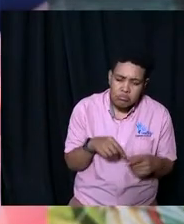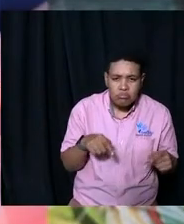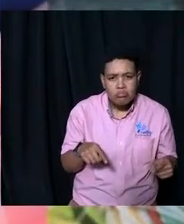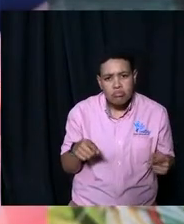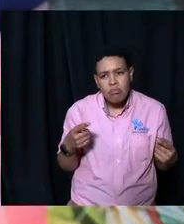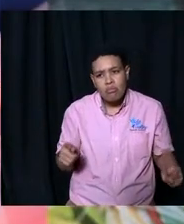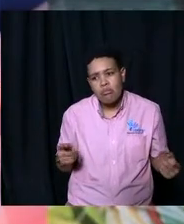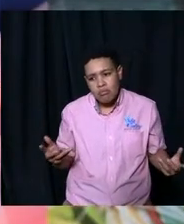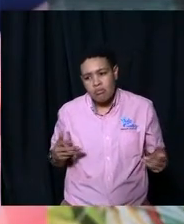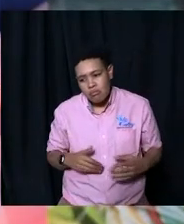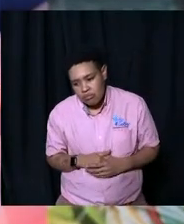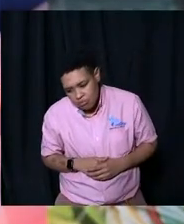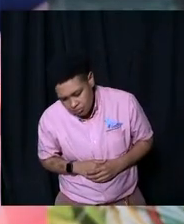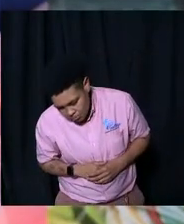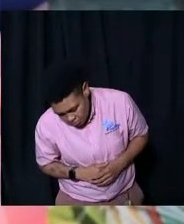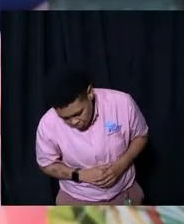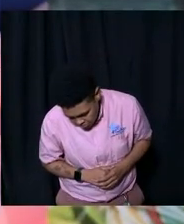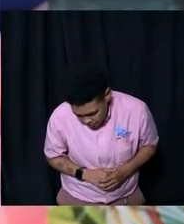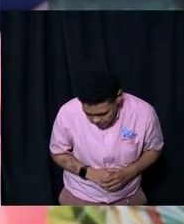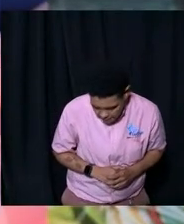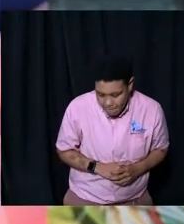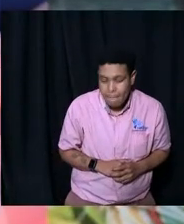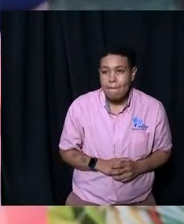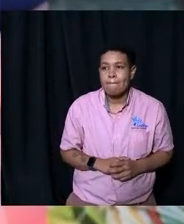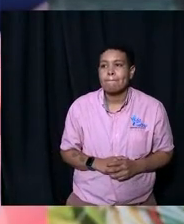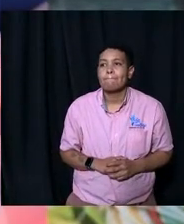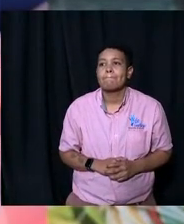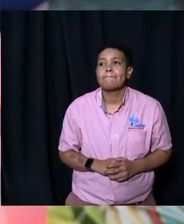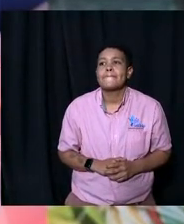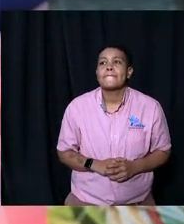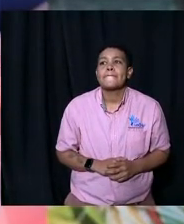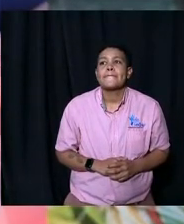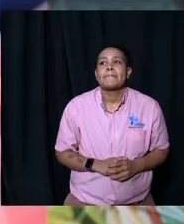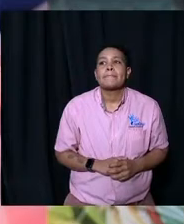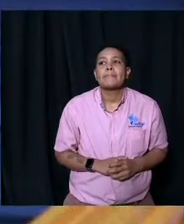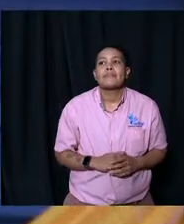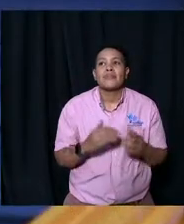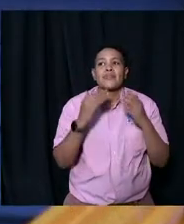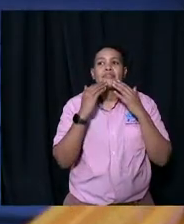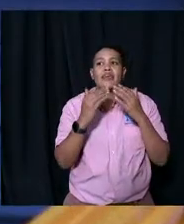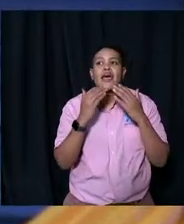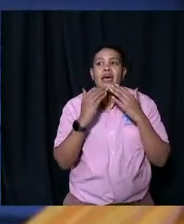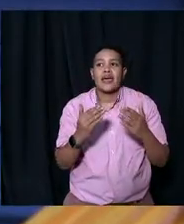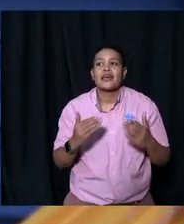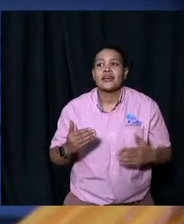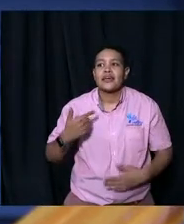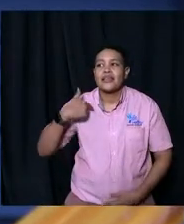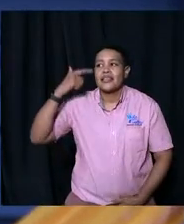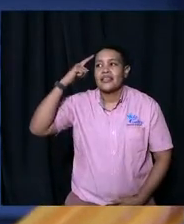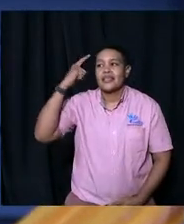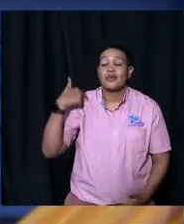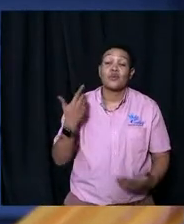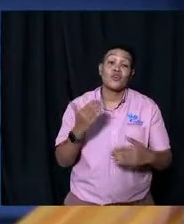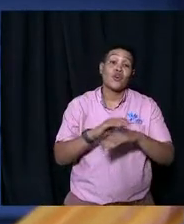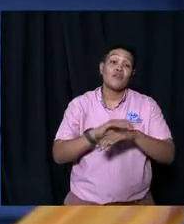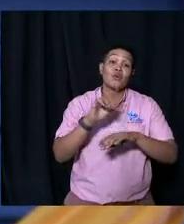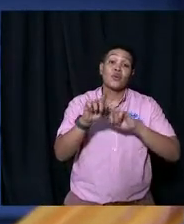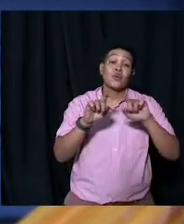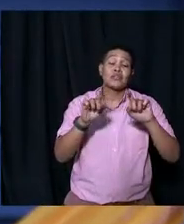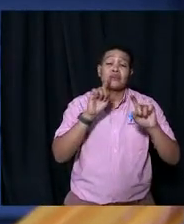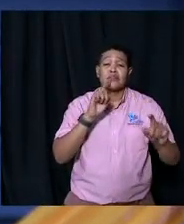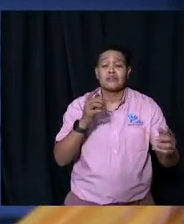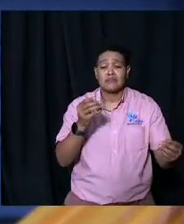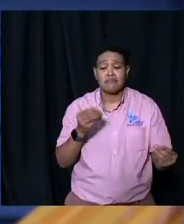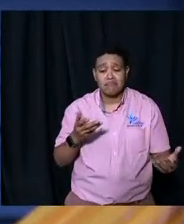of that, that initiative. Right, thank you. I think we've pretty much covered the questions that